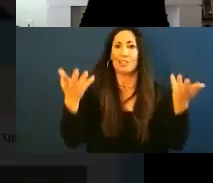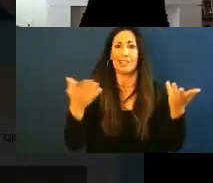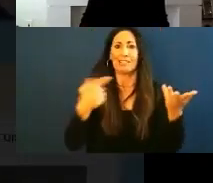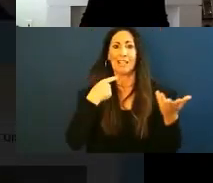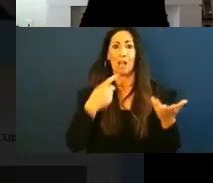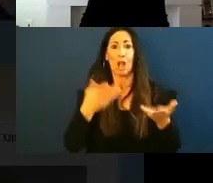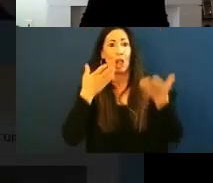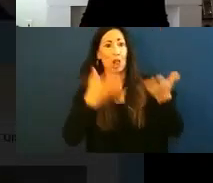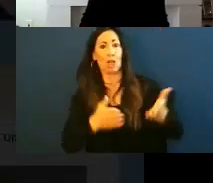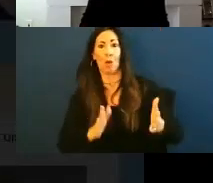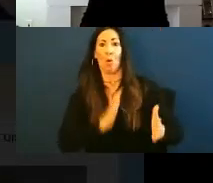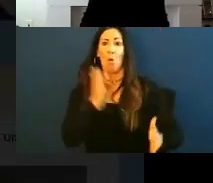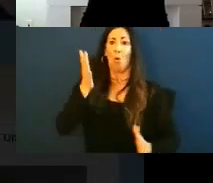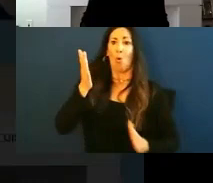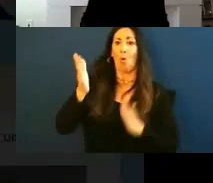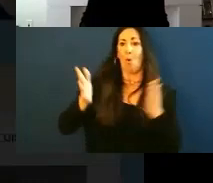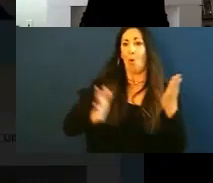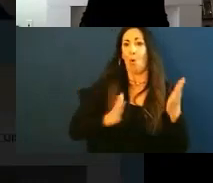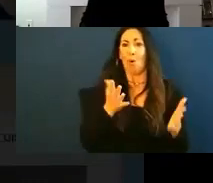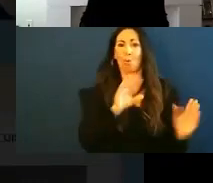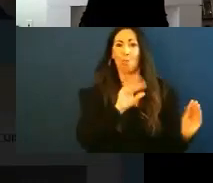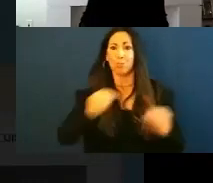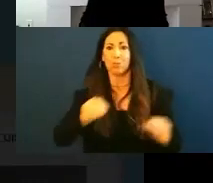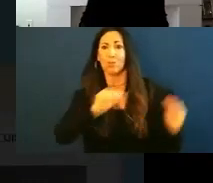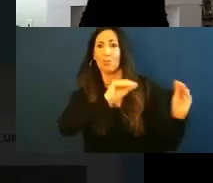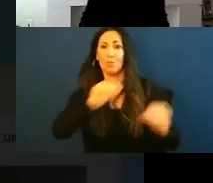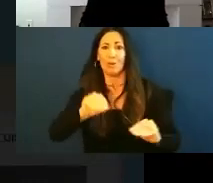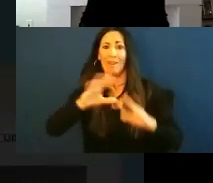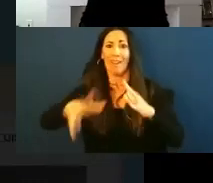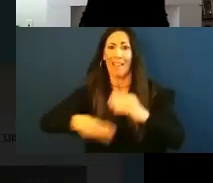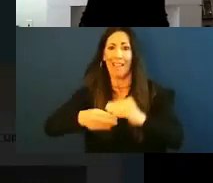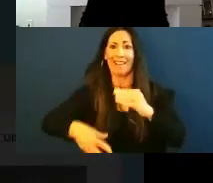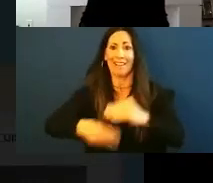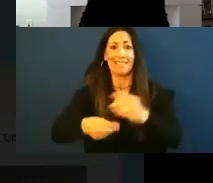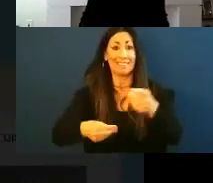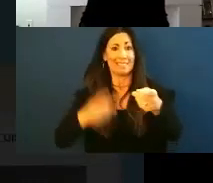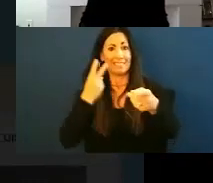Look, there's a whistle. I wonder how that works.